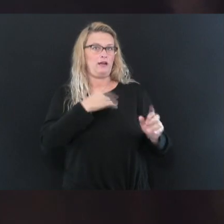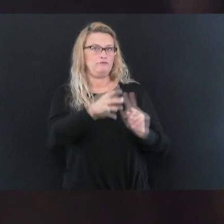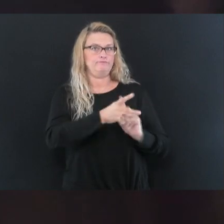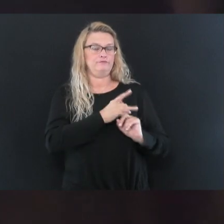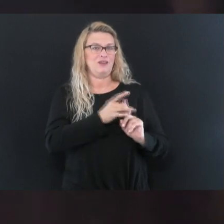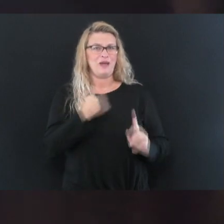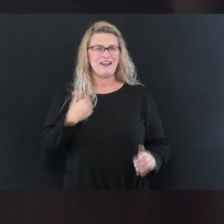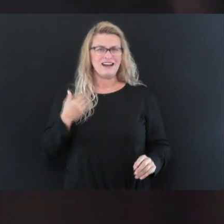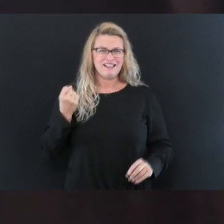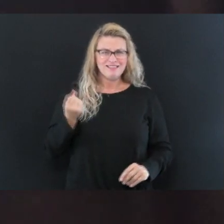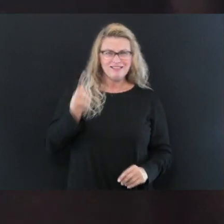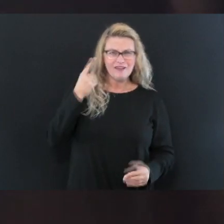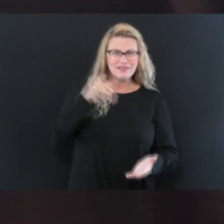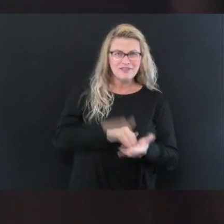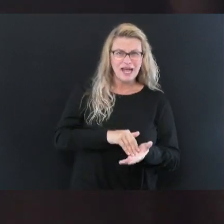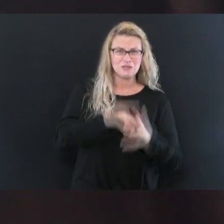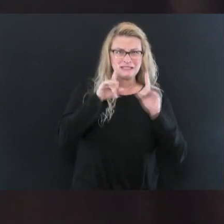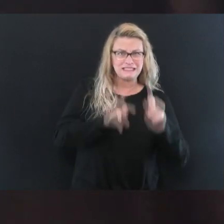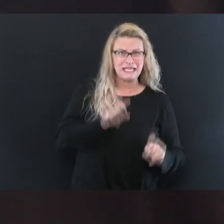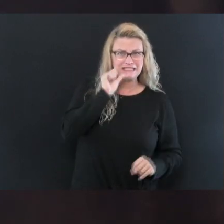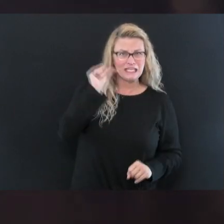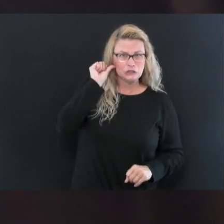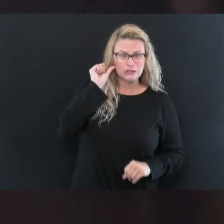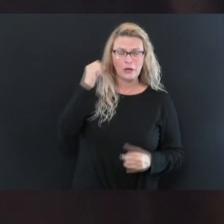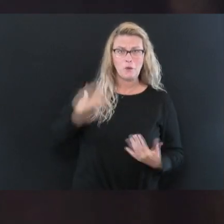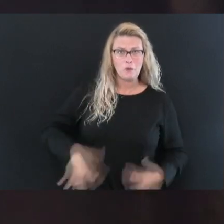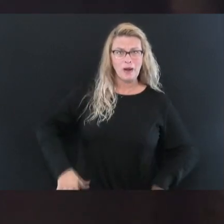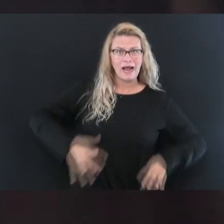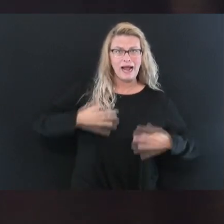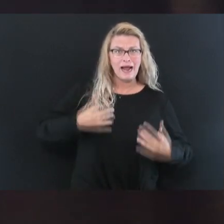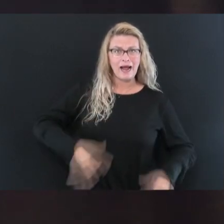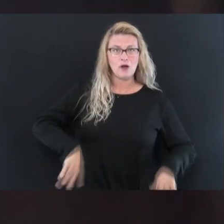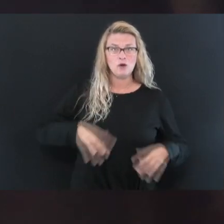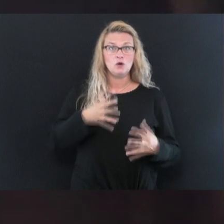done. Amazing. And we want to be at the 8,000